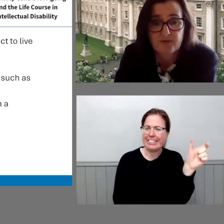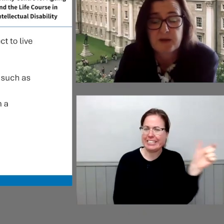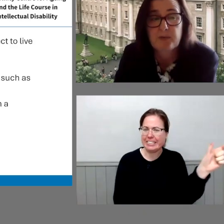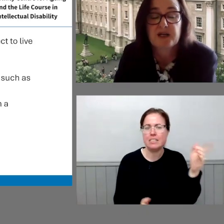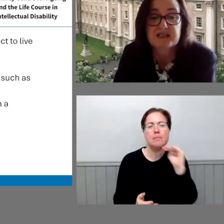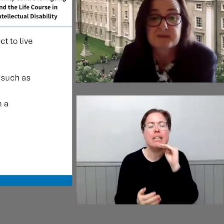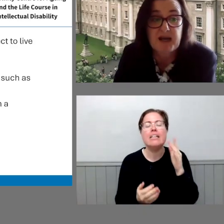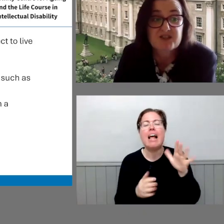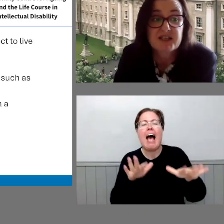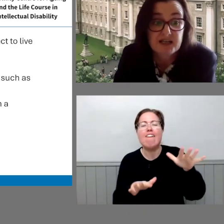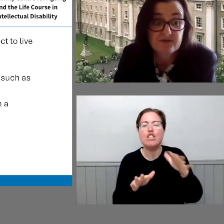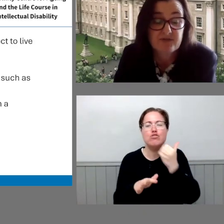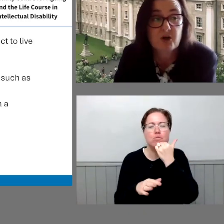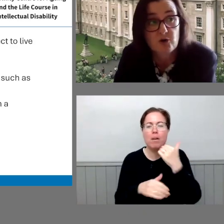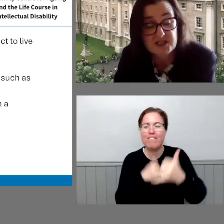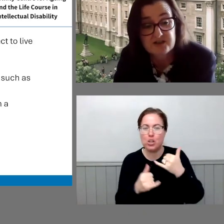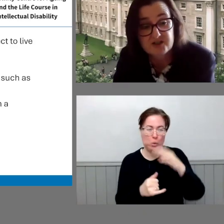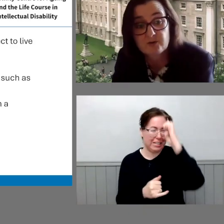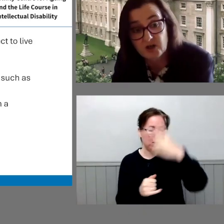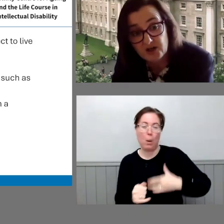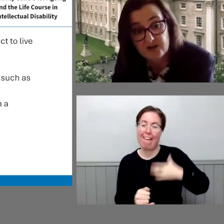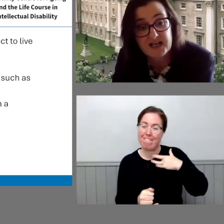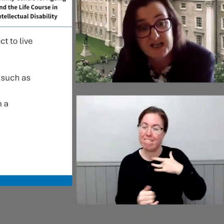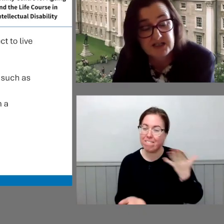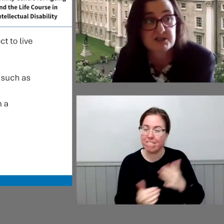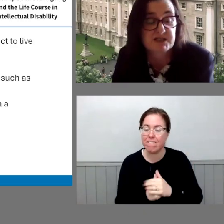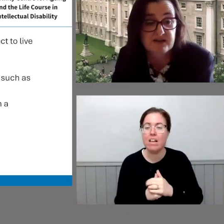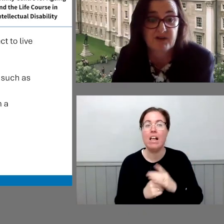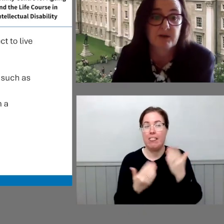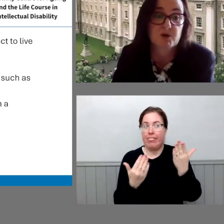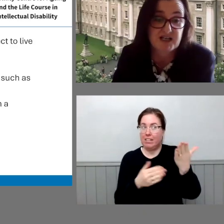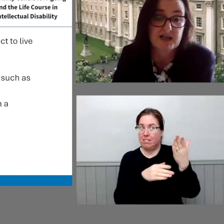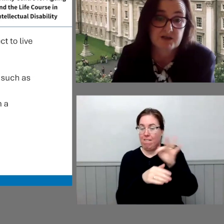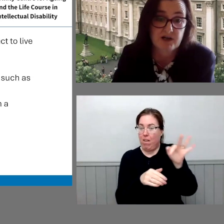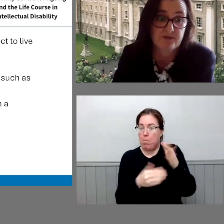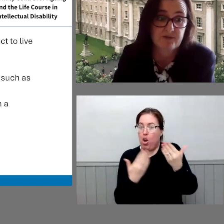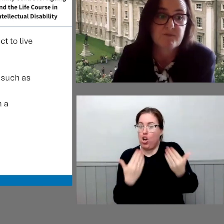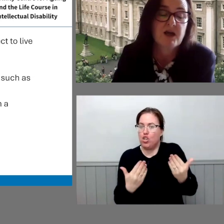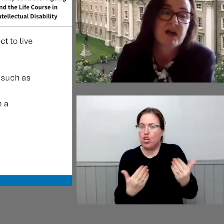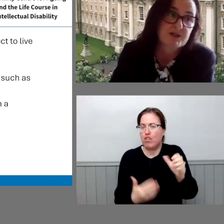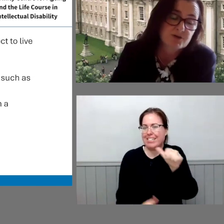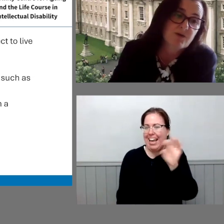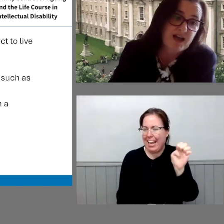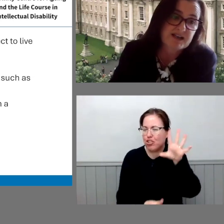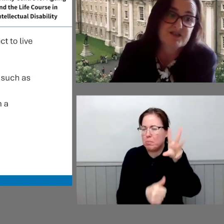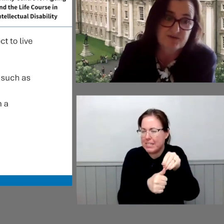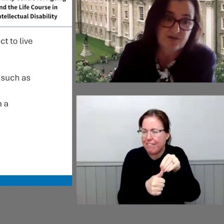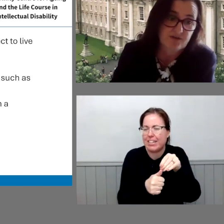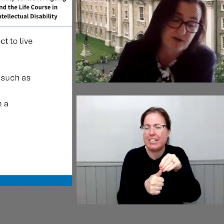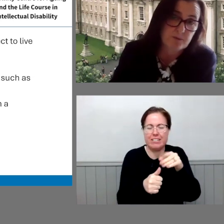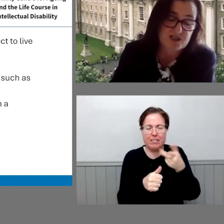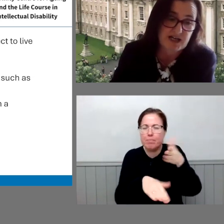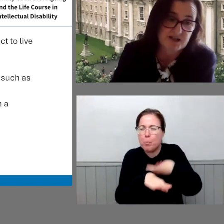number of years people might expect to live according to the current age-specific mortality rates, and it